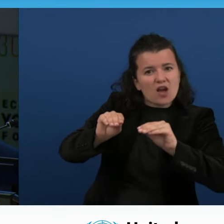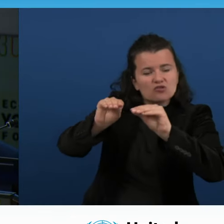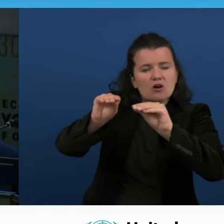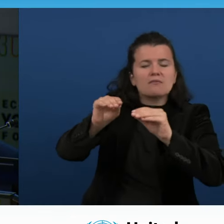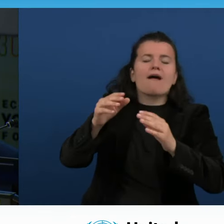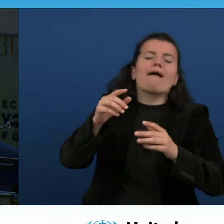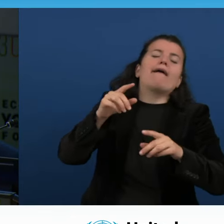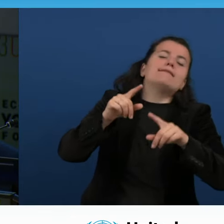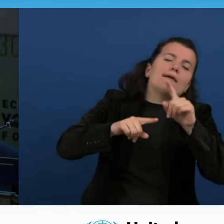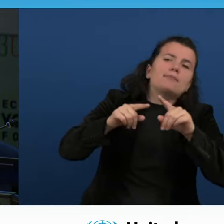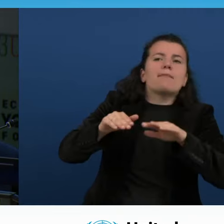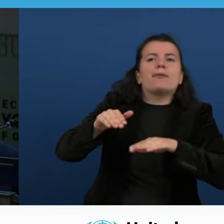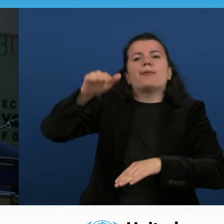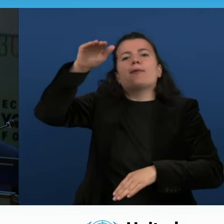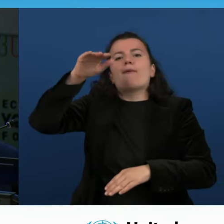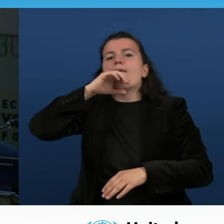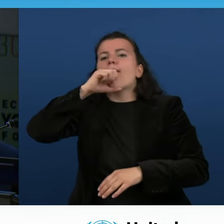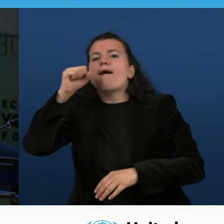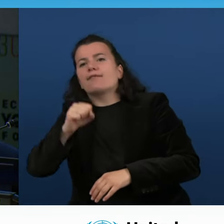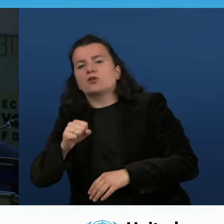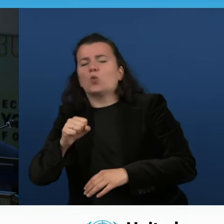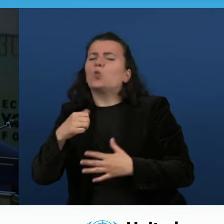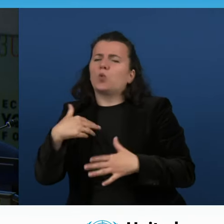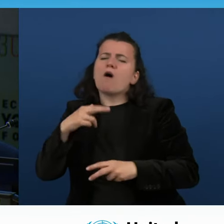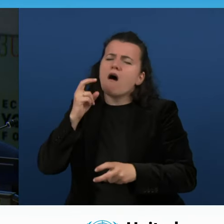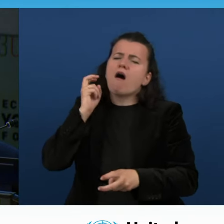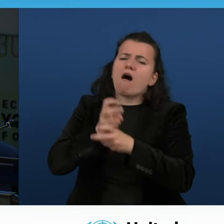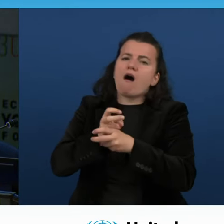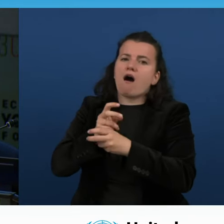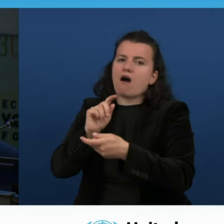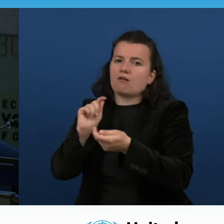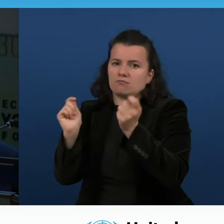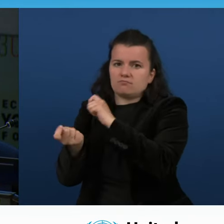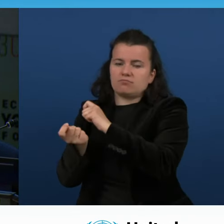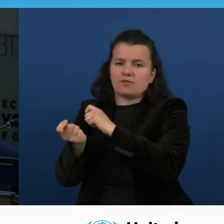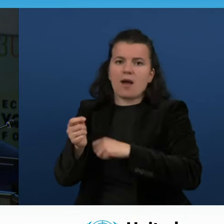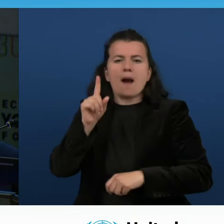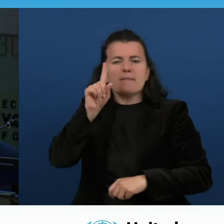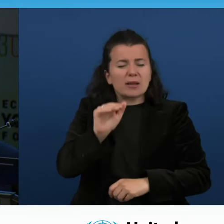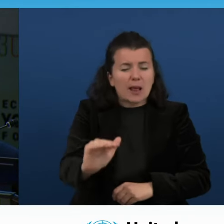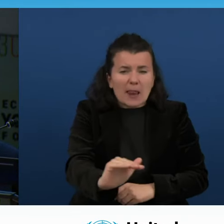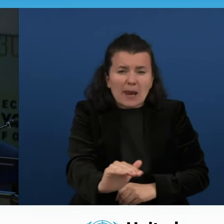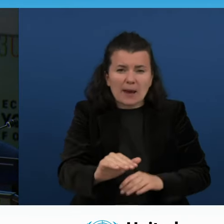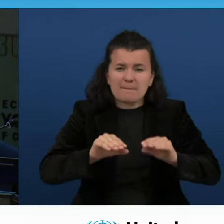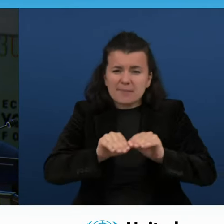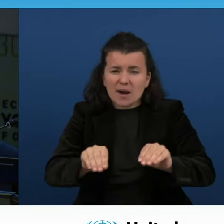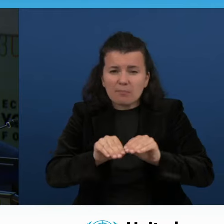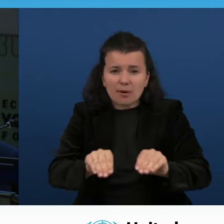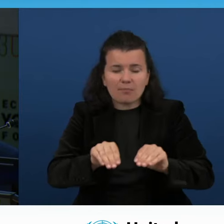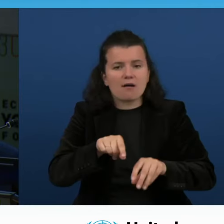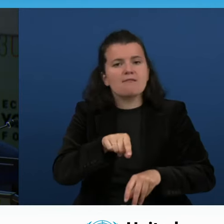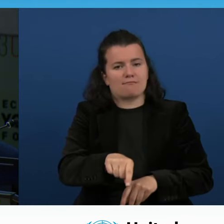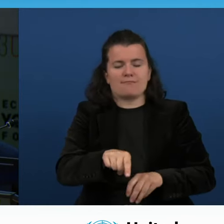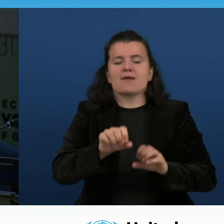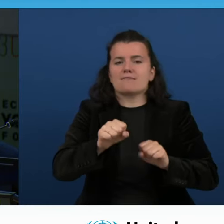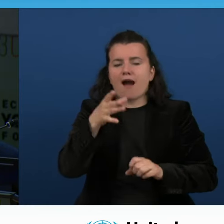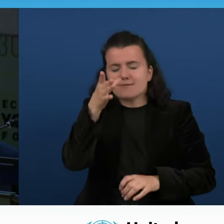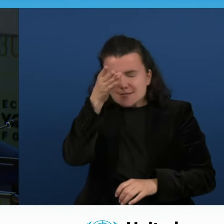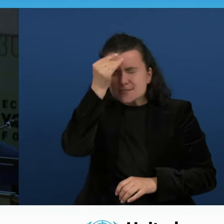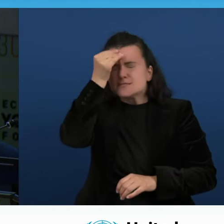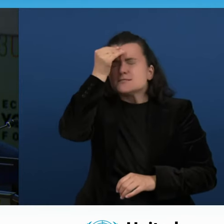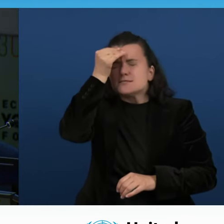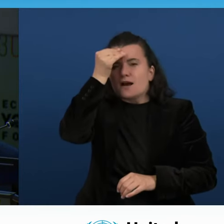we start from a young age, when we start from the beginning, this will enable them